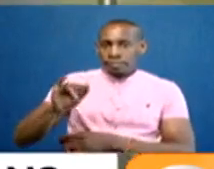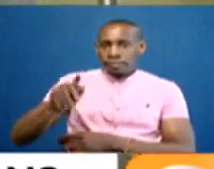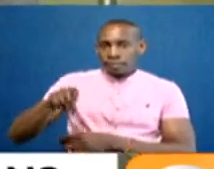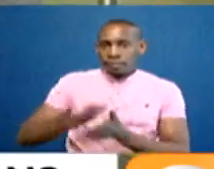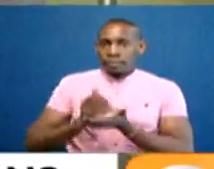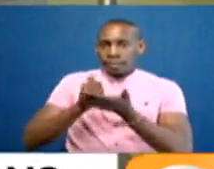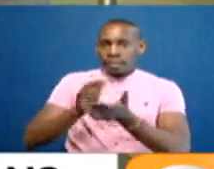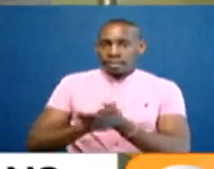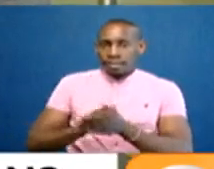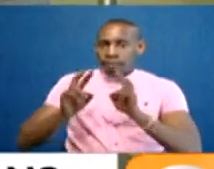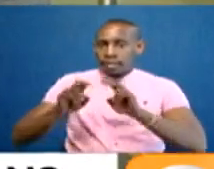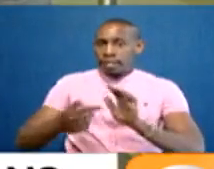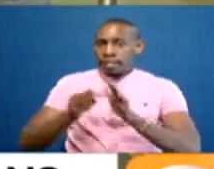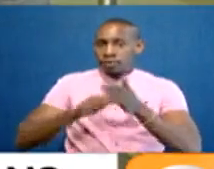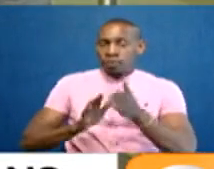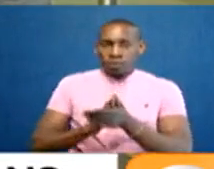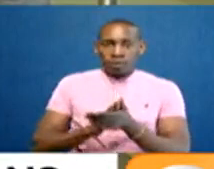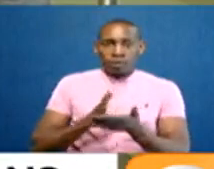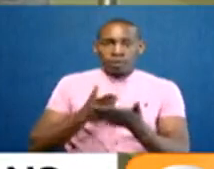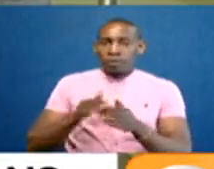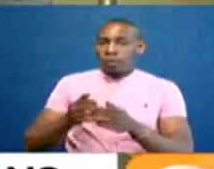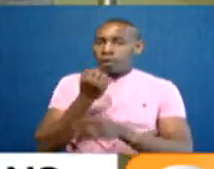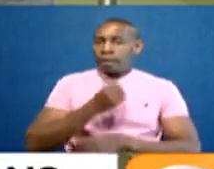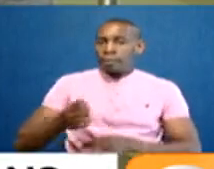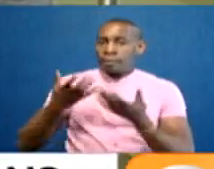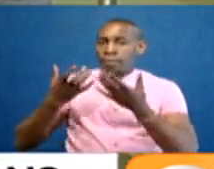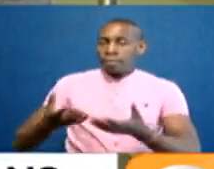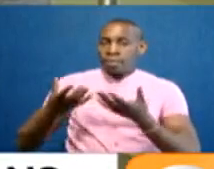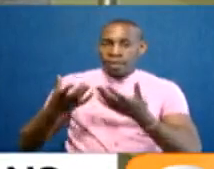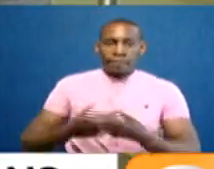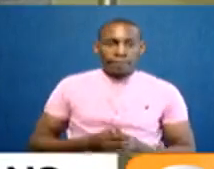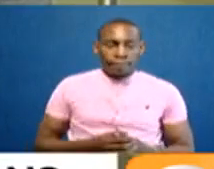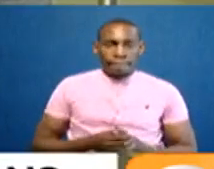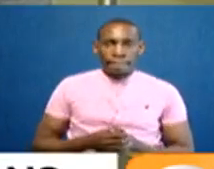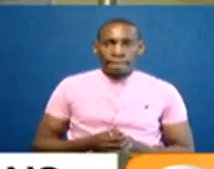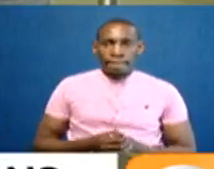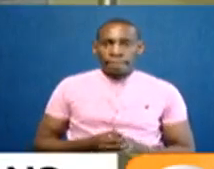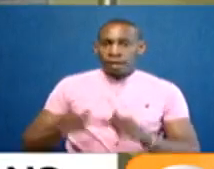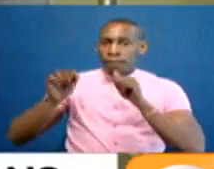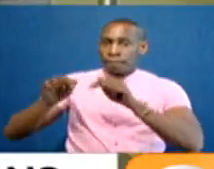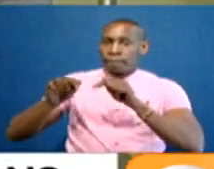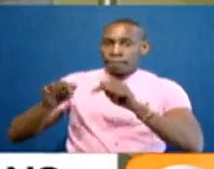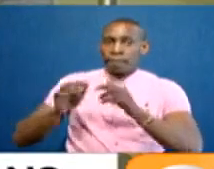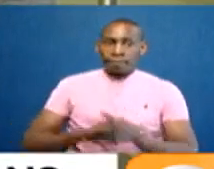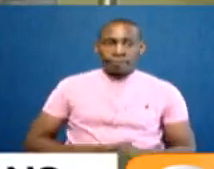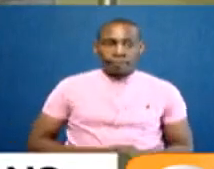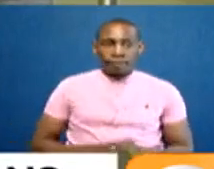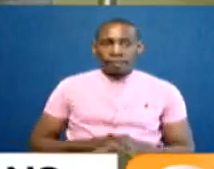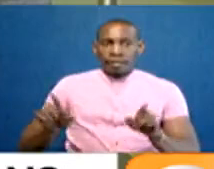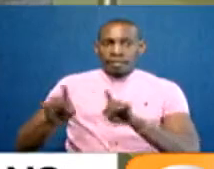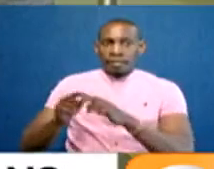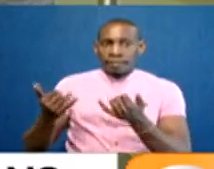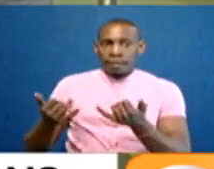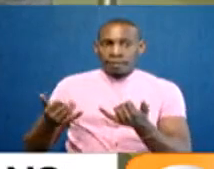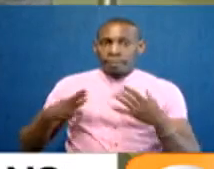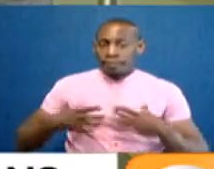and they get subjected to pretty strong types of abuse, sexism, misogyny, trolling, even to the